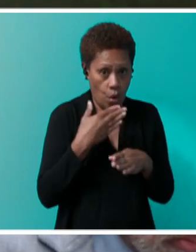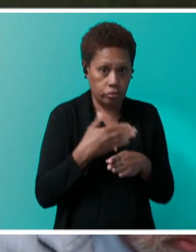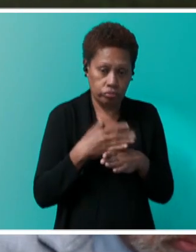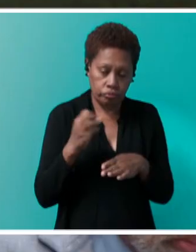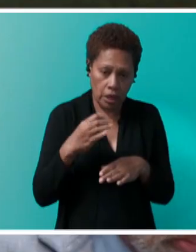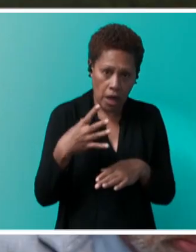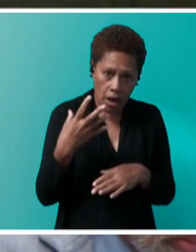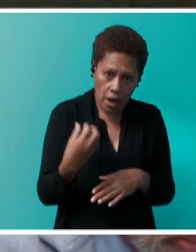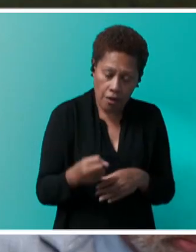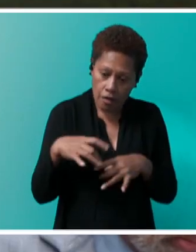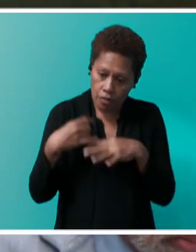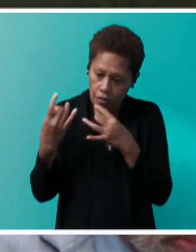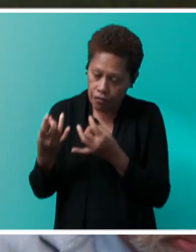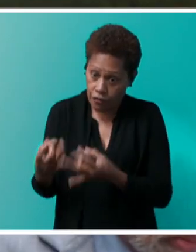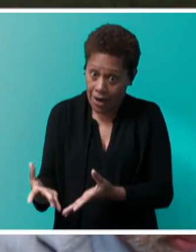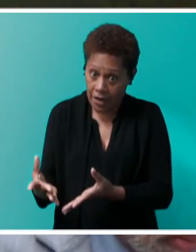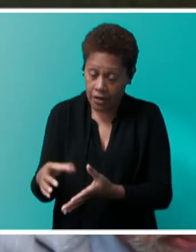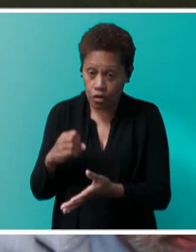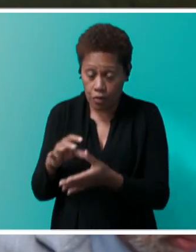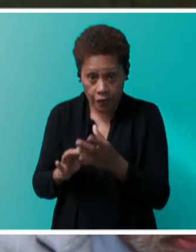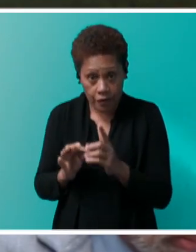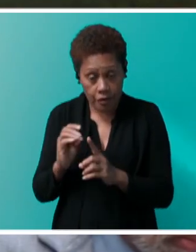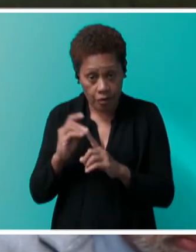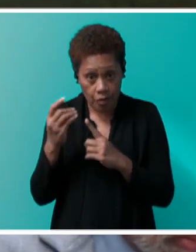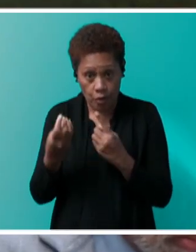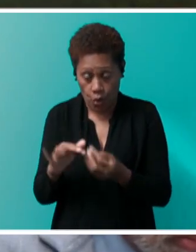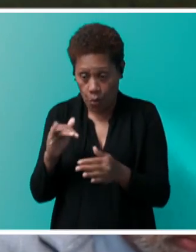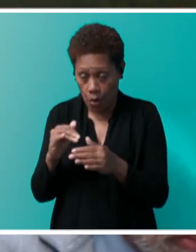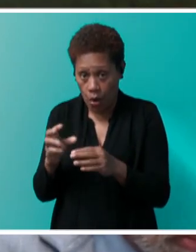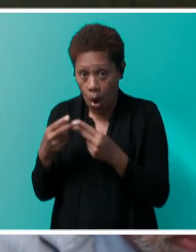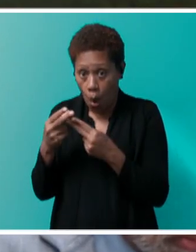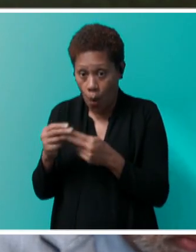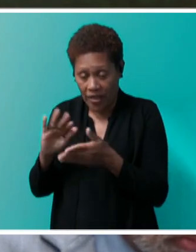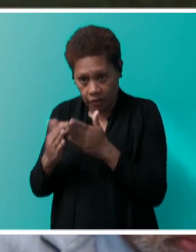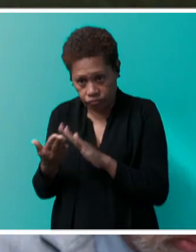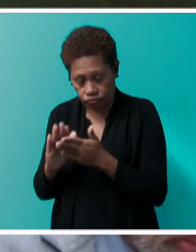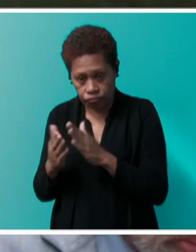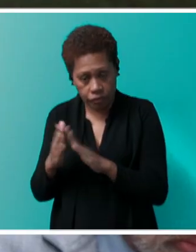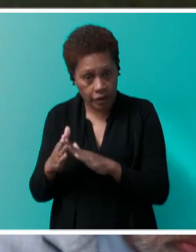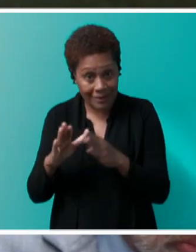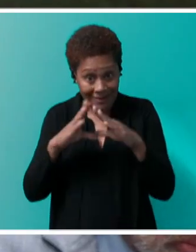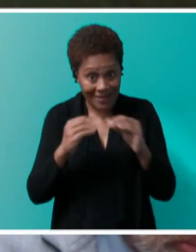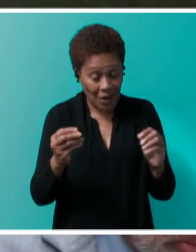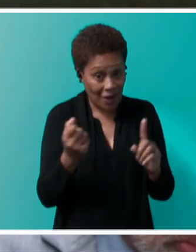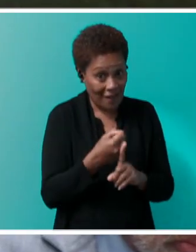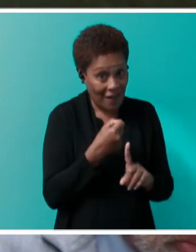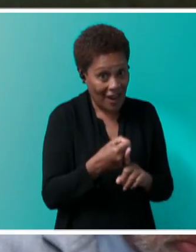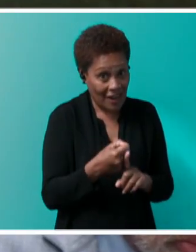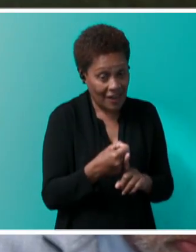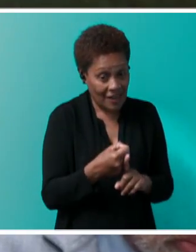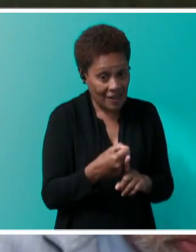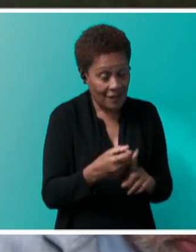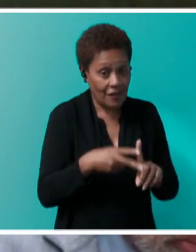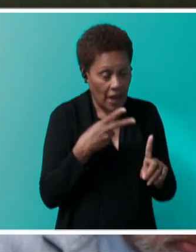explicit provisions to promote prevention efforts within communities. In recognition of the sexual violence in digital environment, we